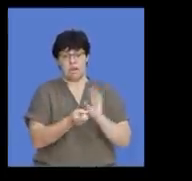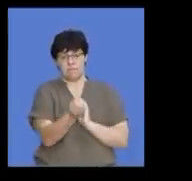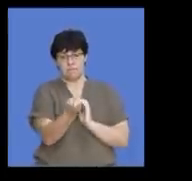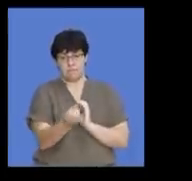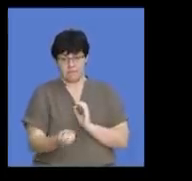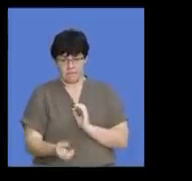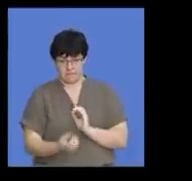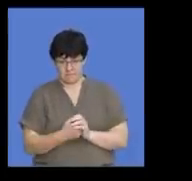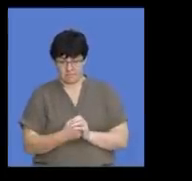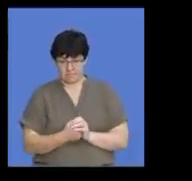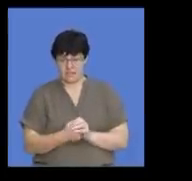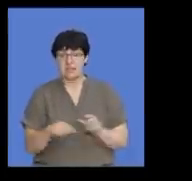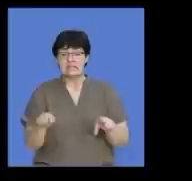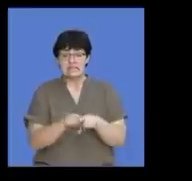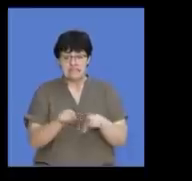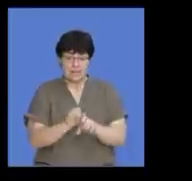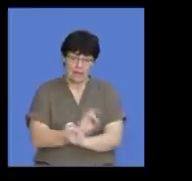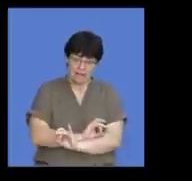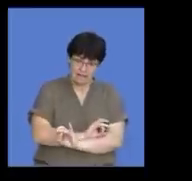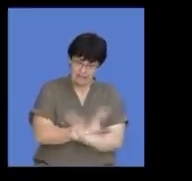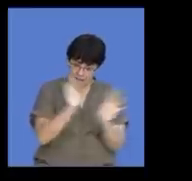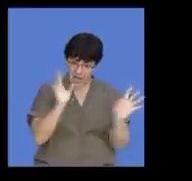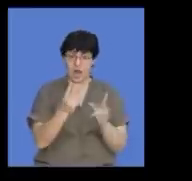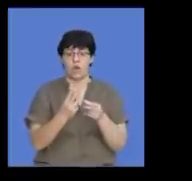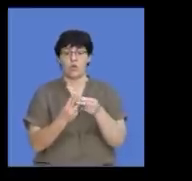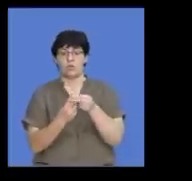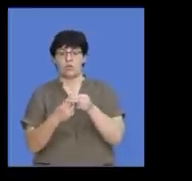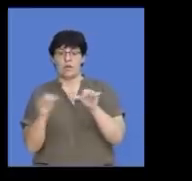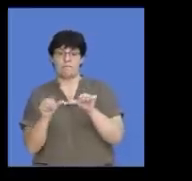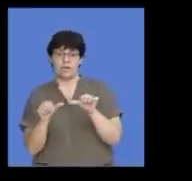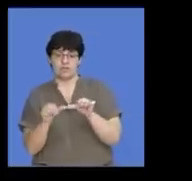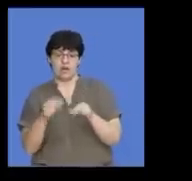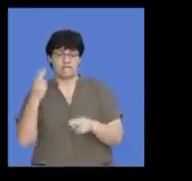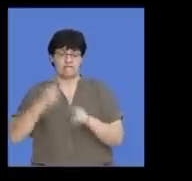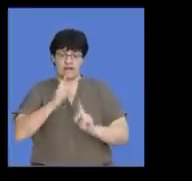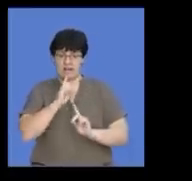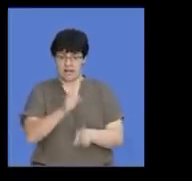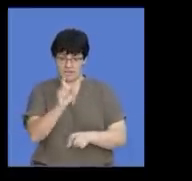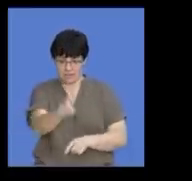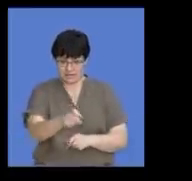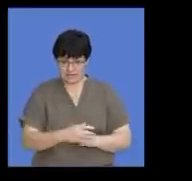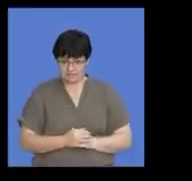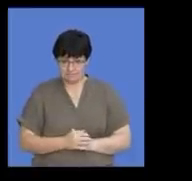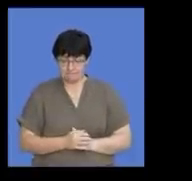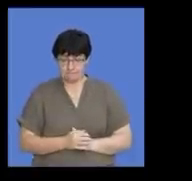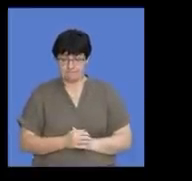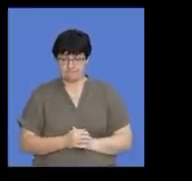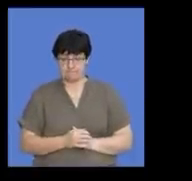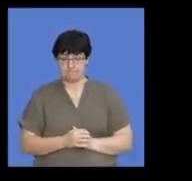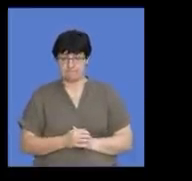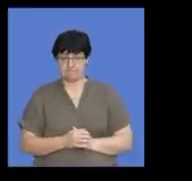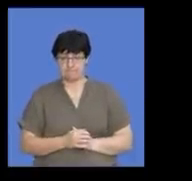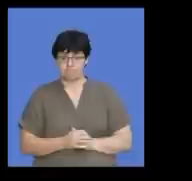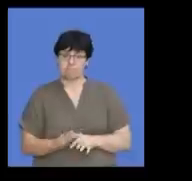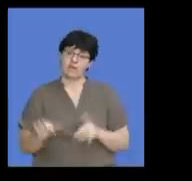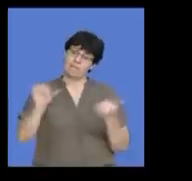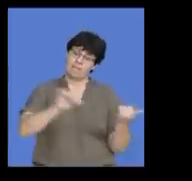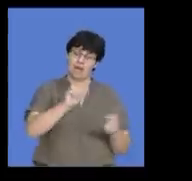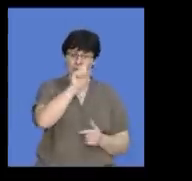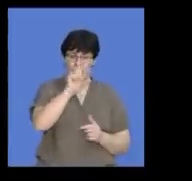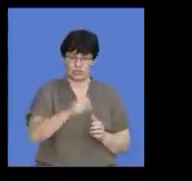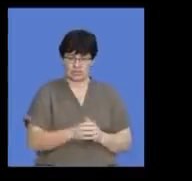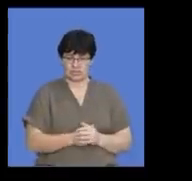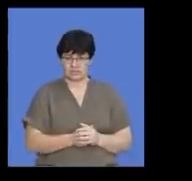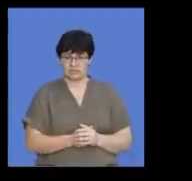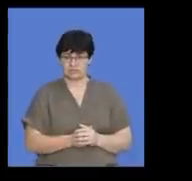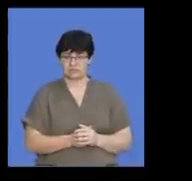as well as clearly indicating your unit of measurement in the final answer. Just going back to the question,